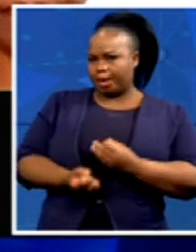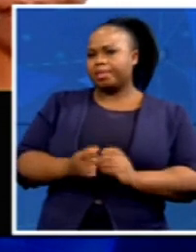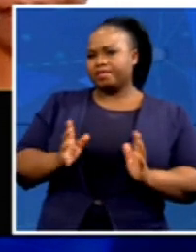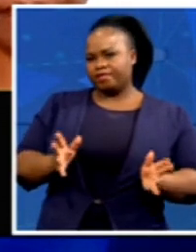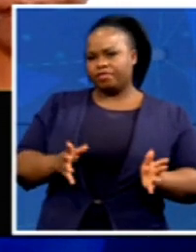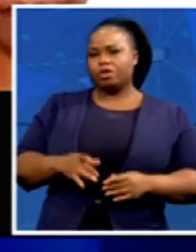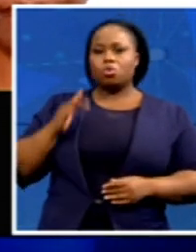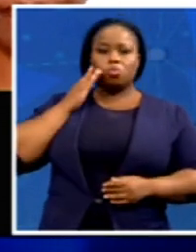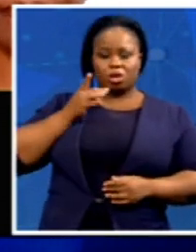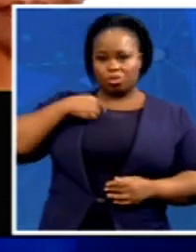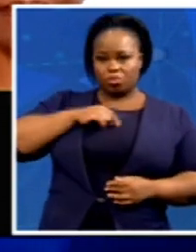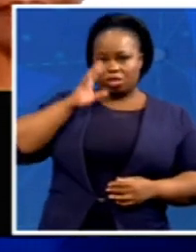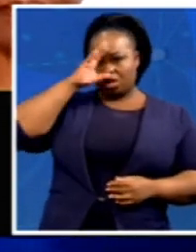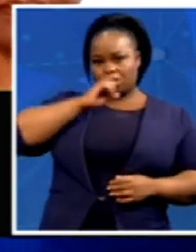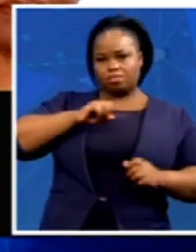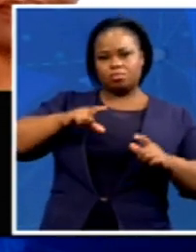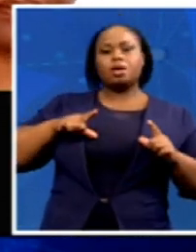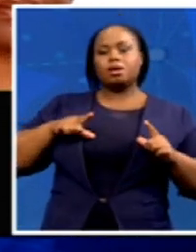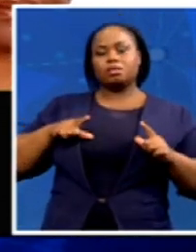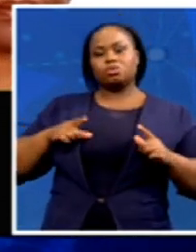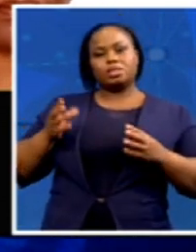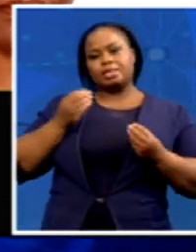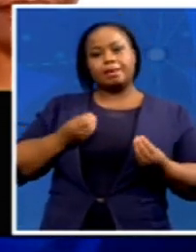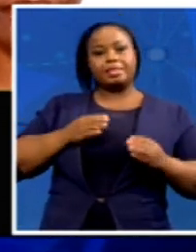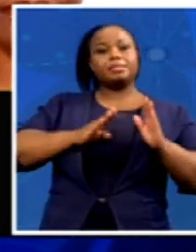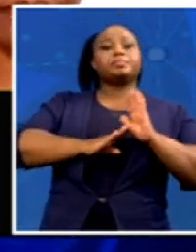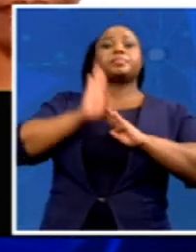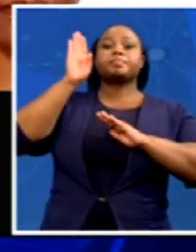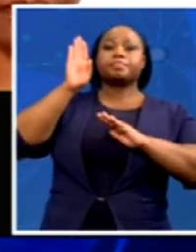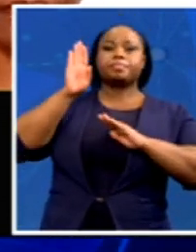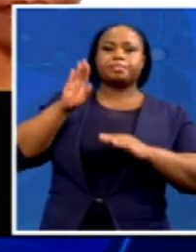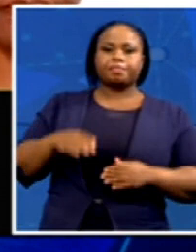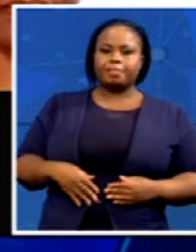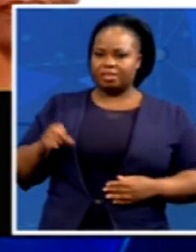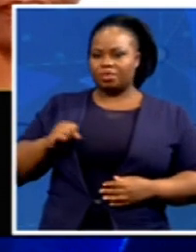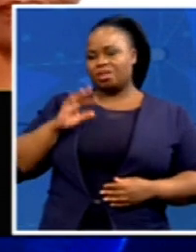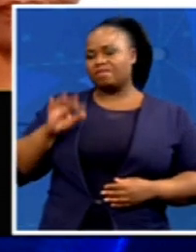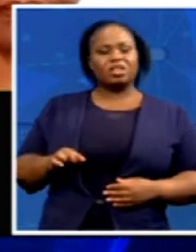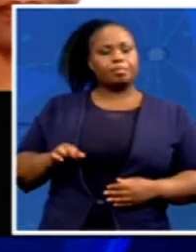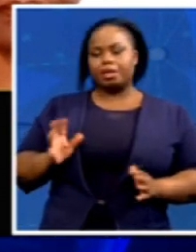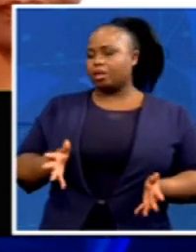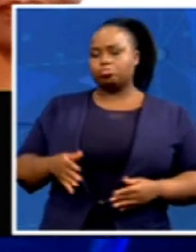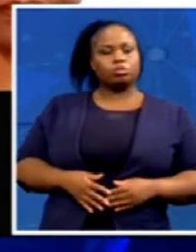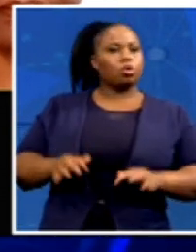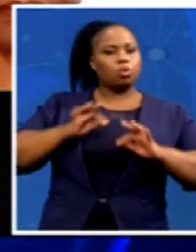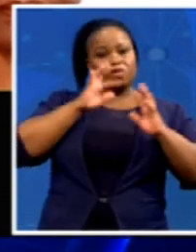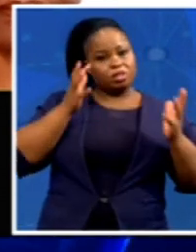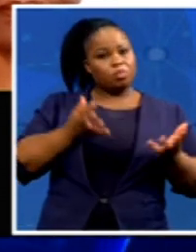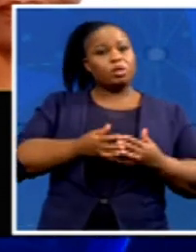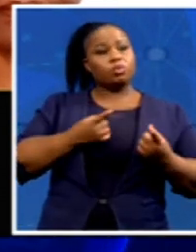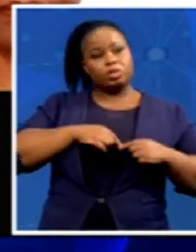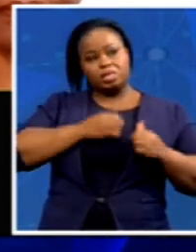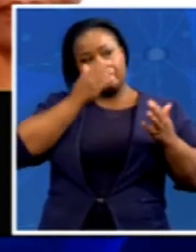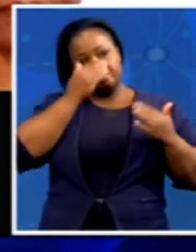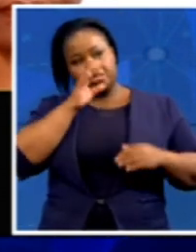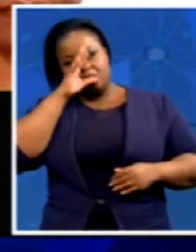the numbers increased significantly, not just in South Africa, but across the board. So yes, we see that, we're seeing that trend in